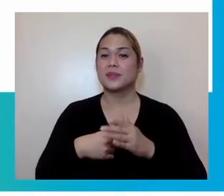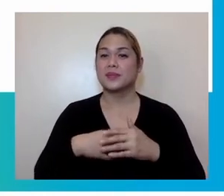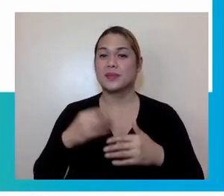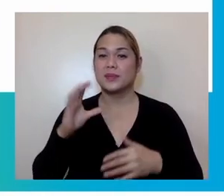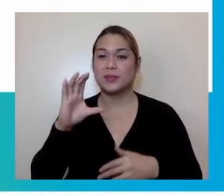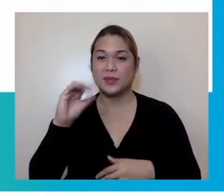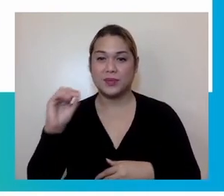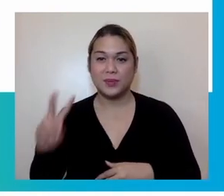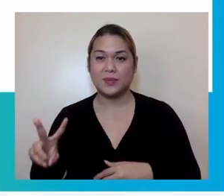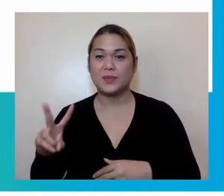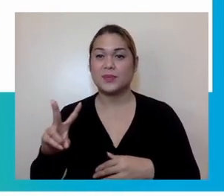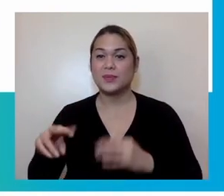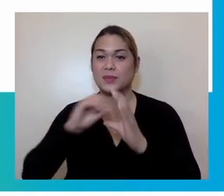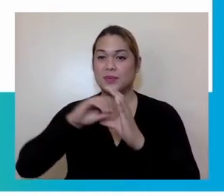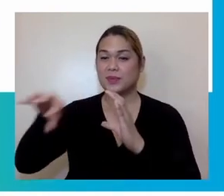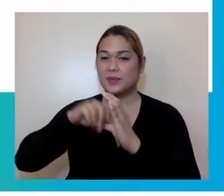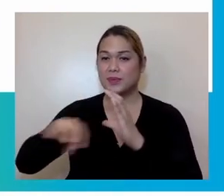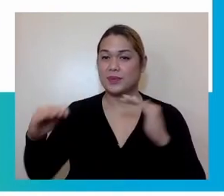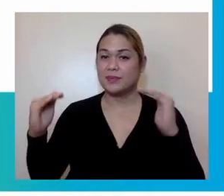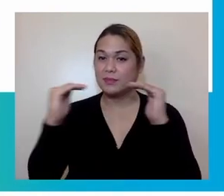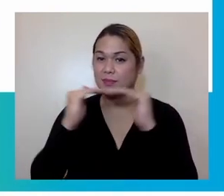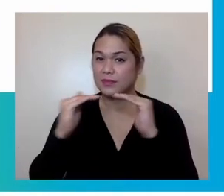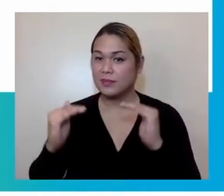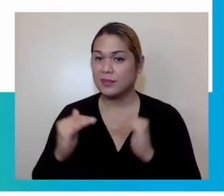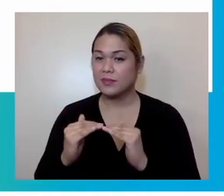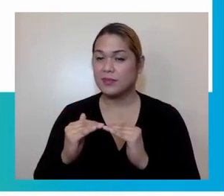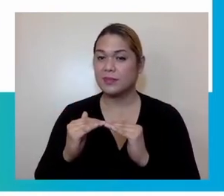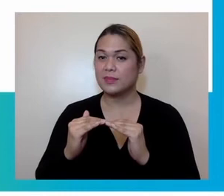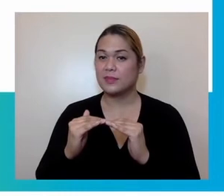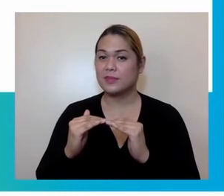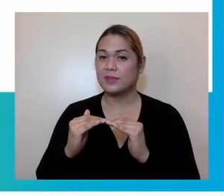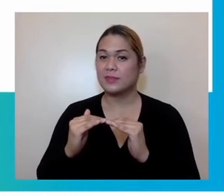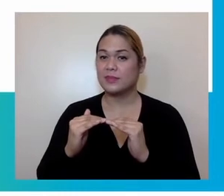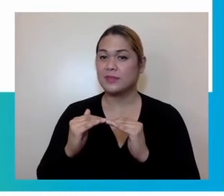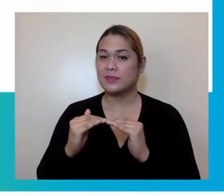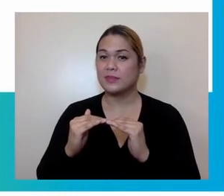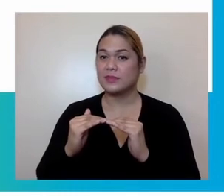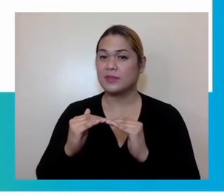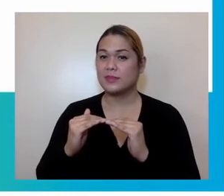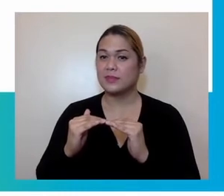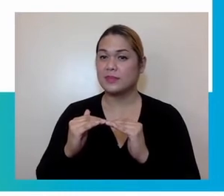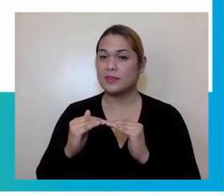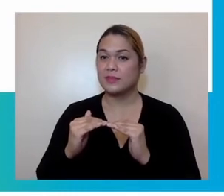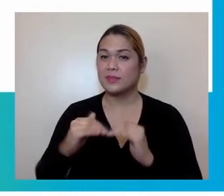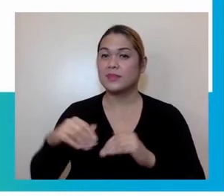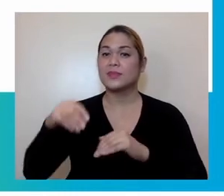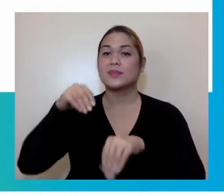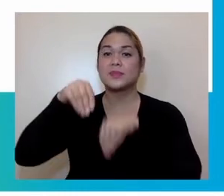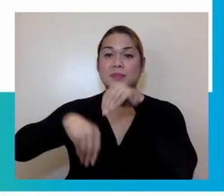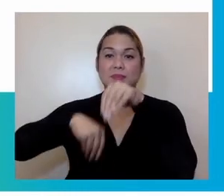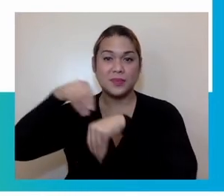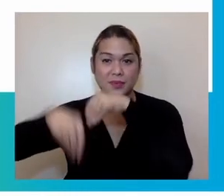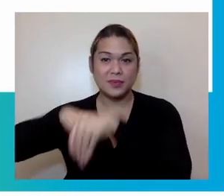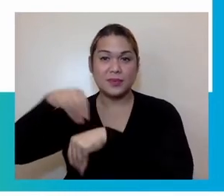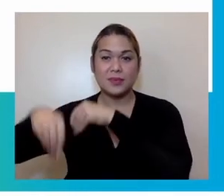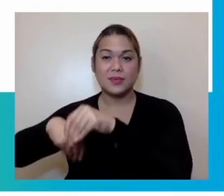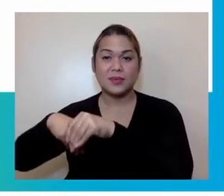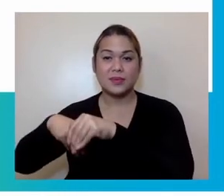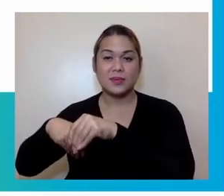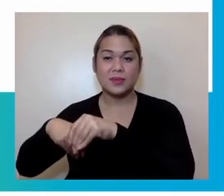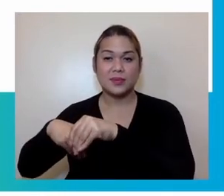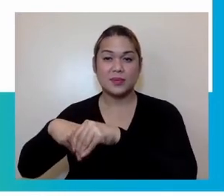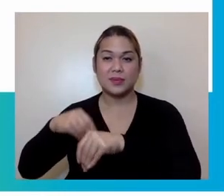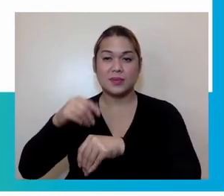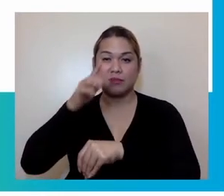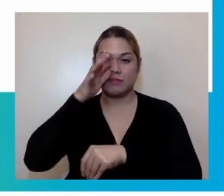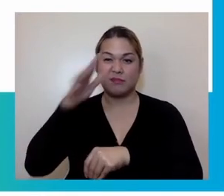carbon taken out during plant growth. Ignoring biogenic CO2 makes thermal waste to energy look better.